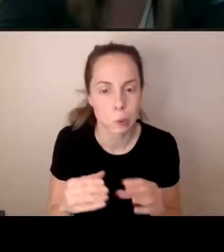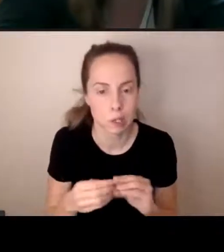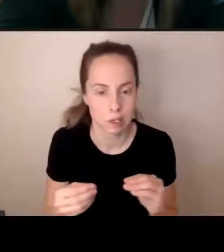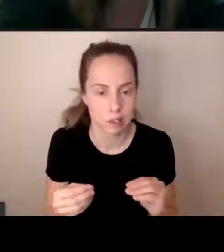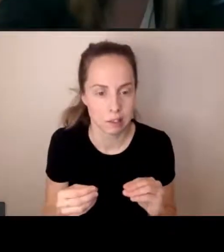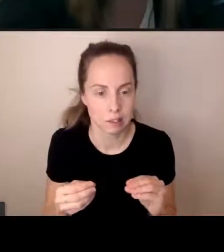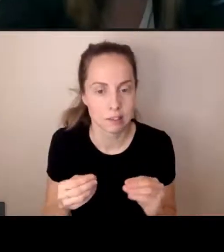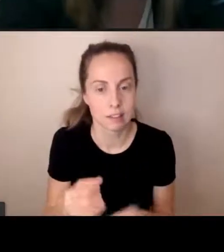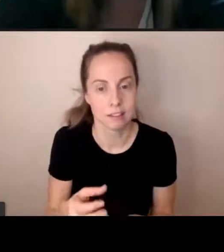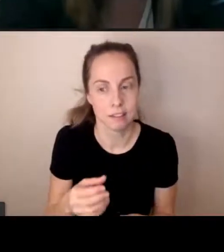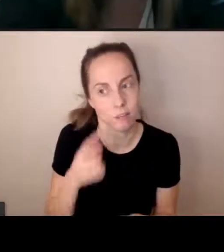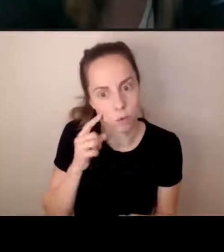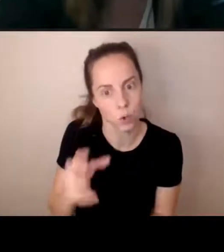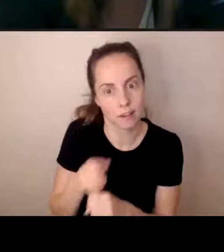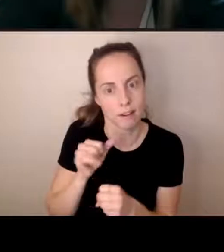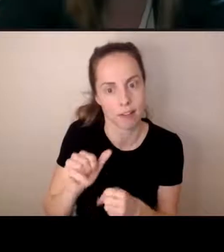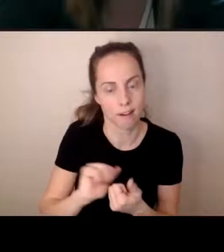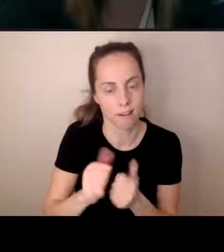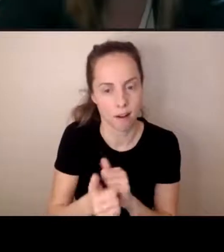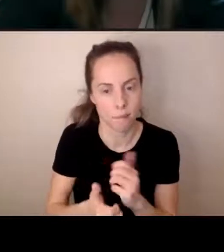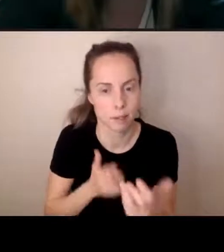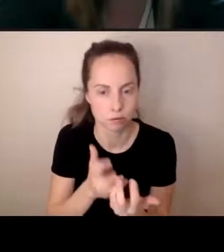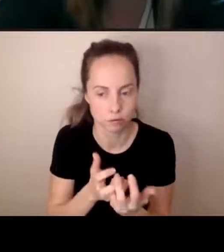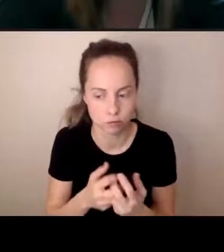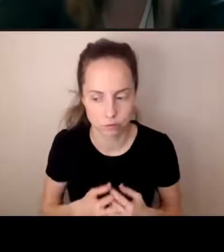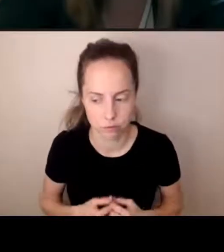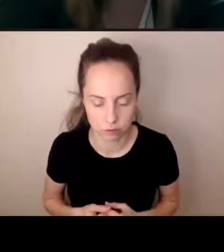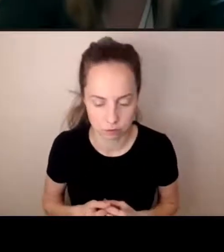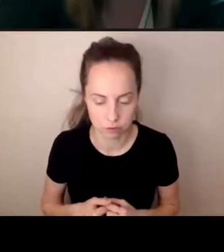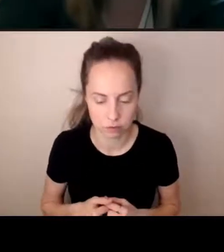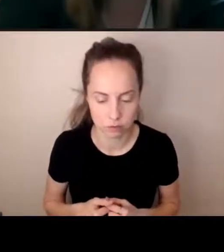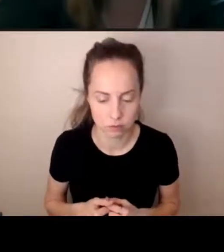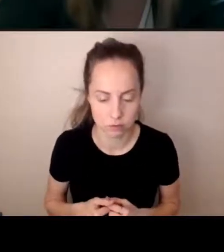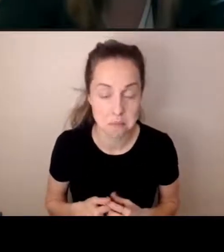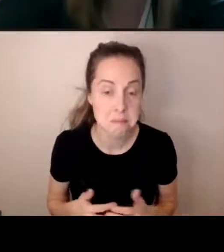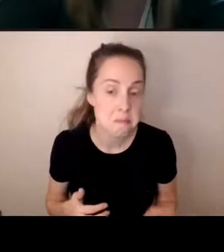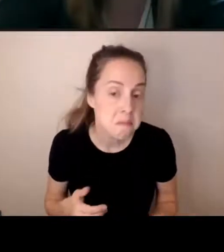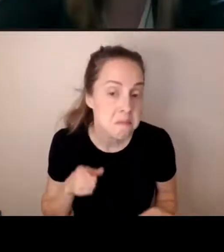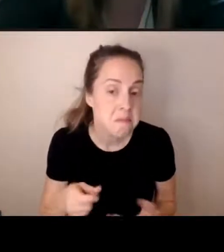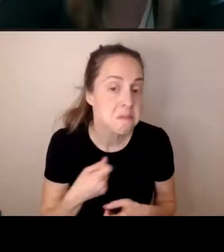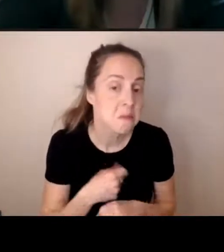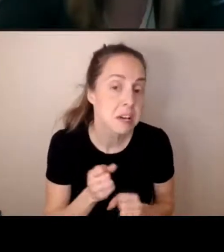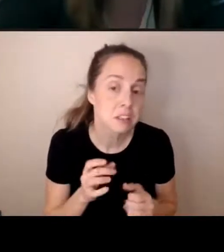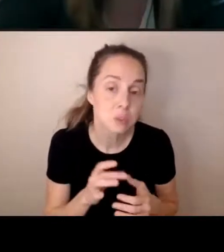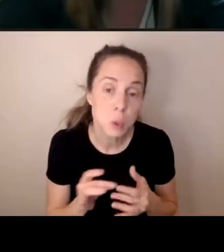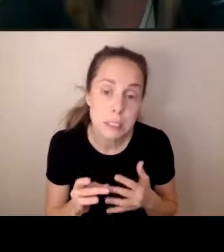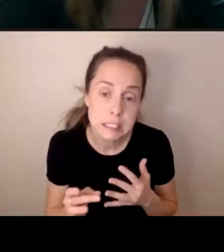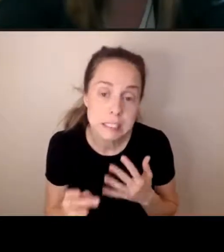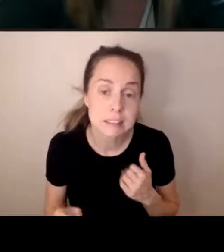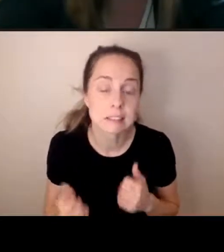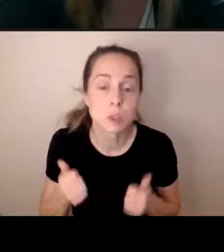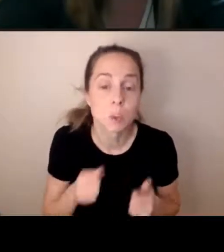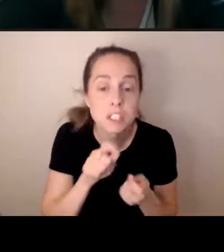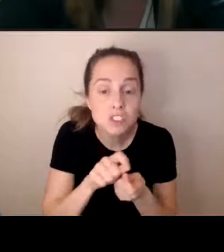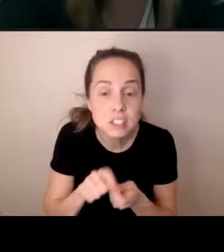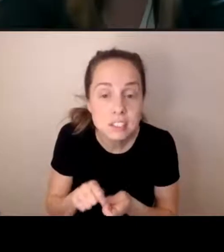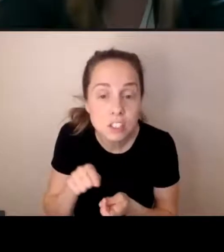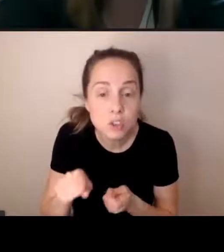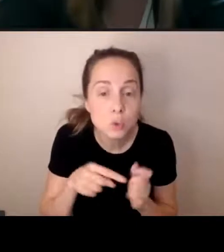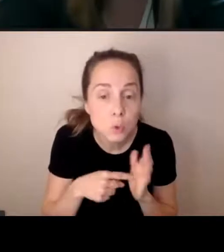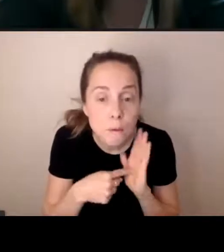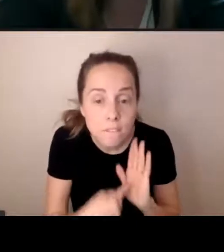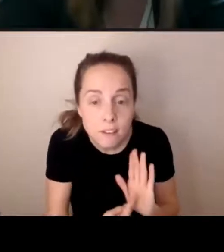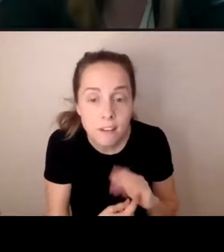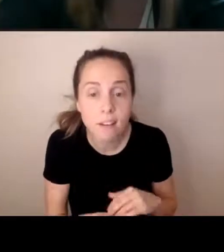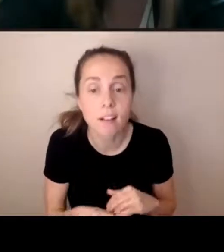work and in other settings. Which details do you reveal? When do you reveal them? And how do you reveal them?